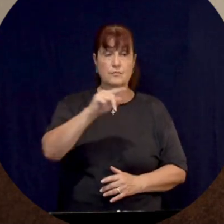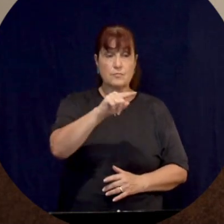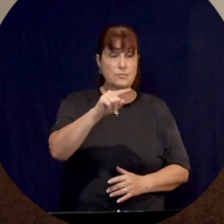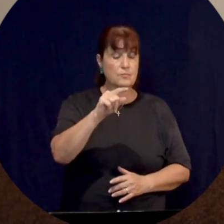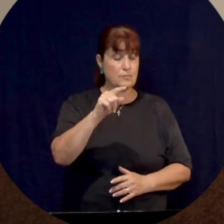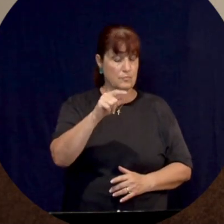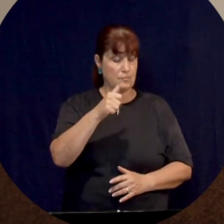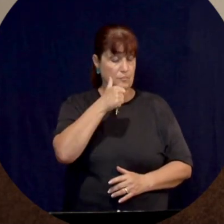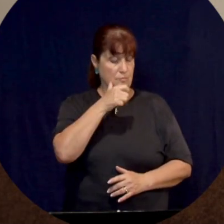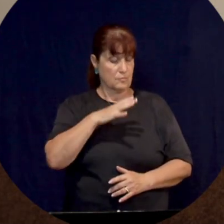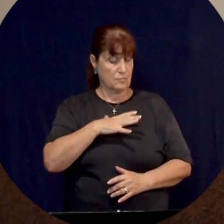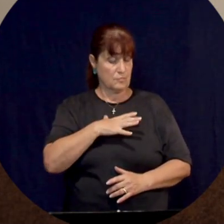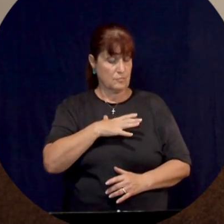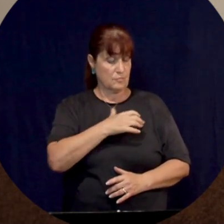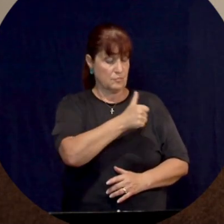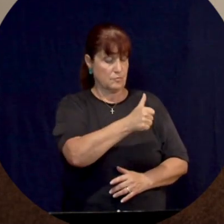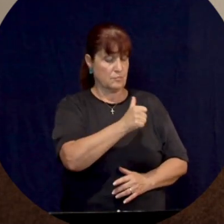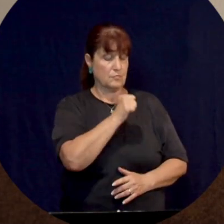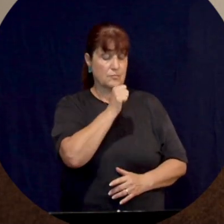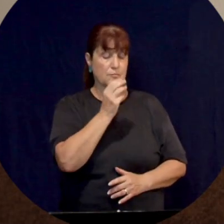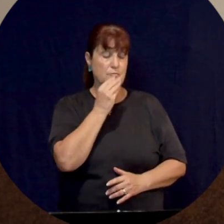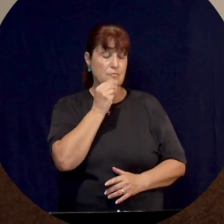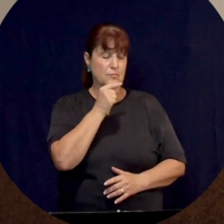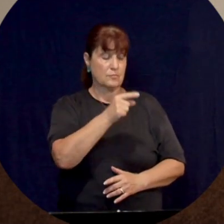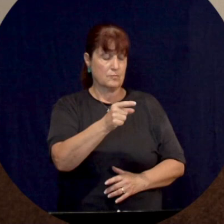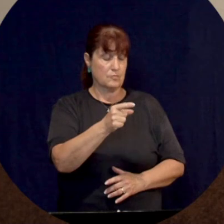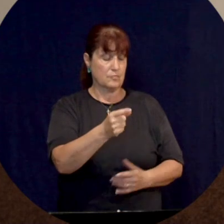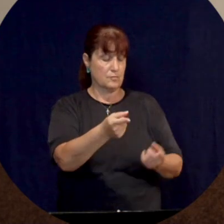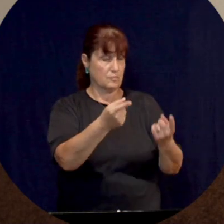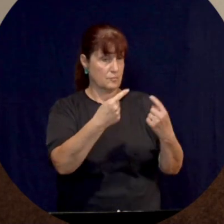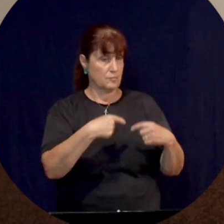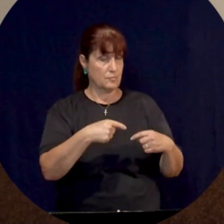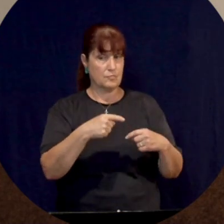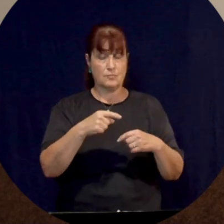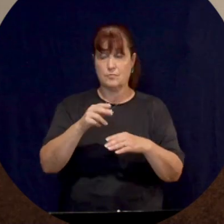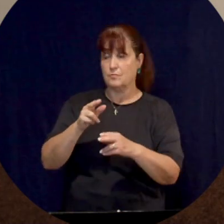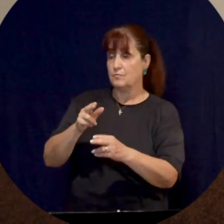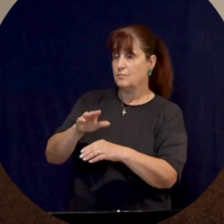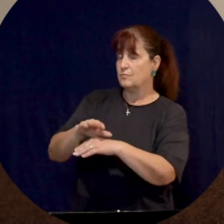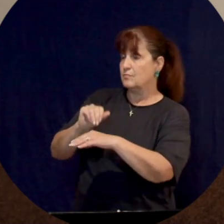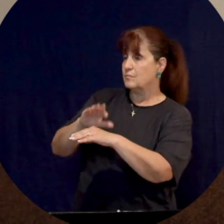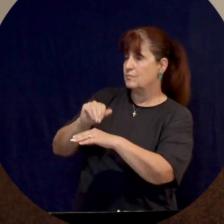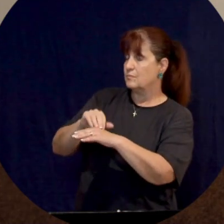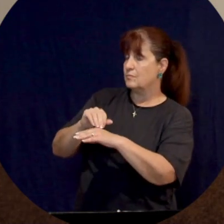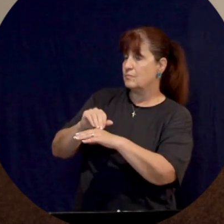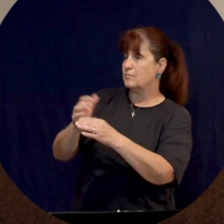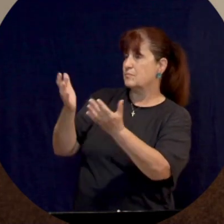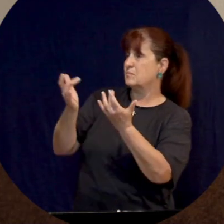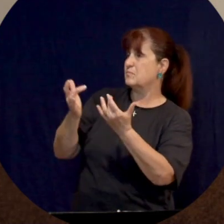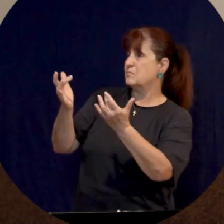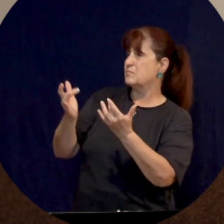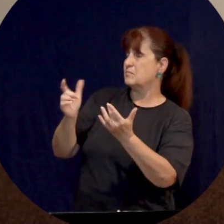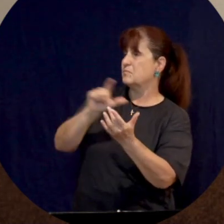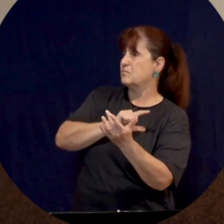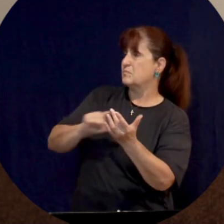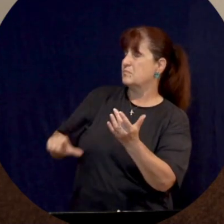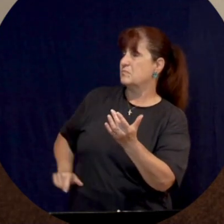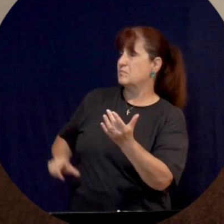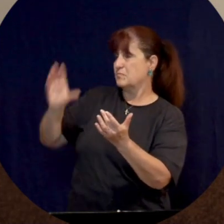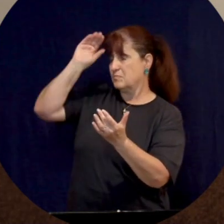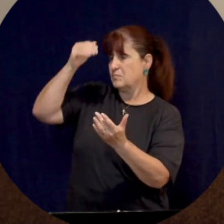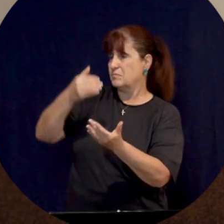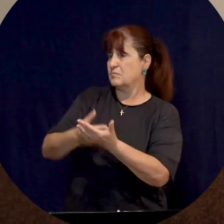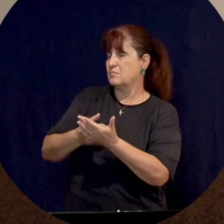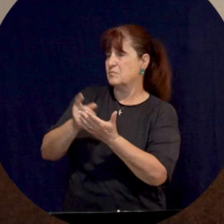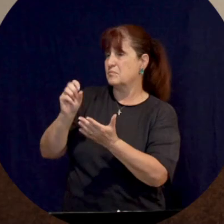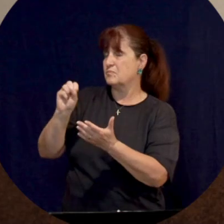a Canaanite woman of that district came and called out, "Have pity on me, Lord, son of